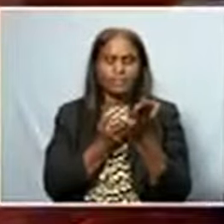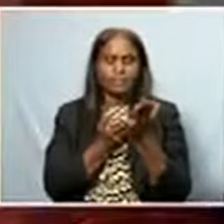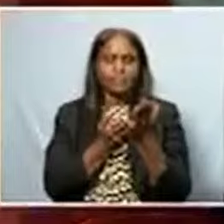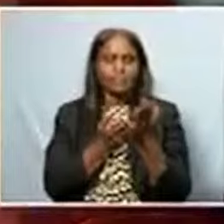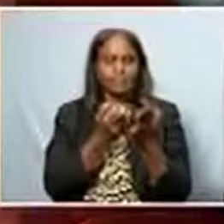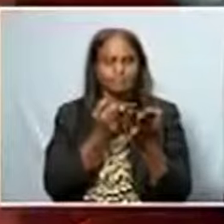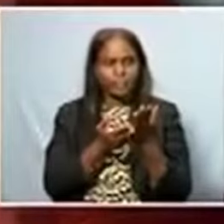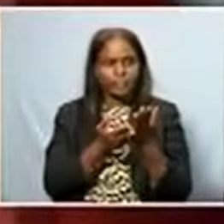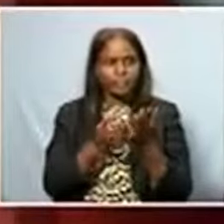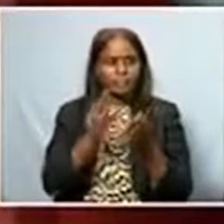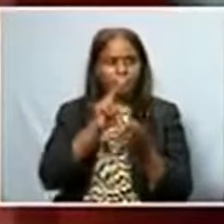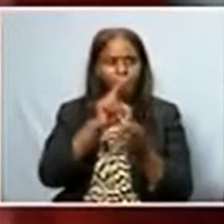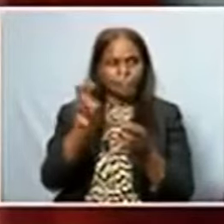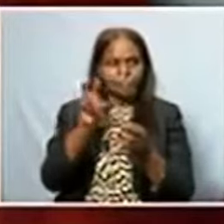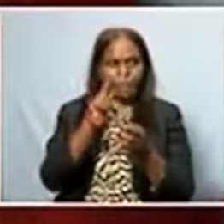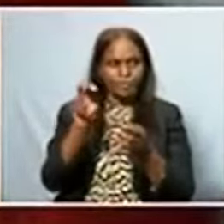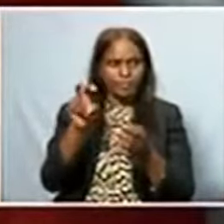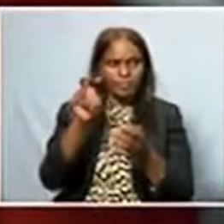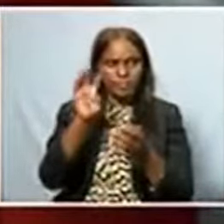that